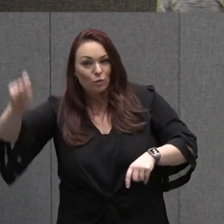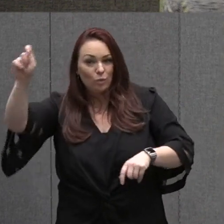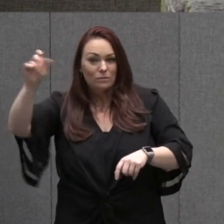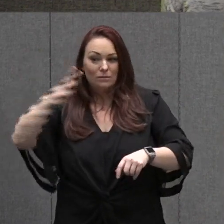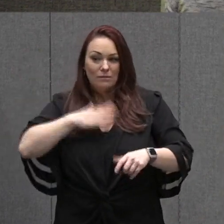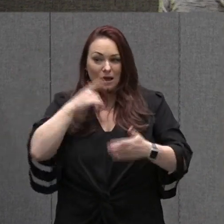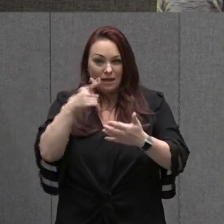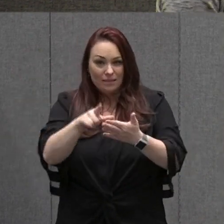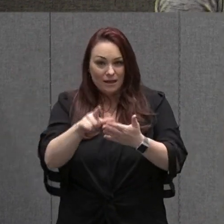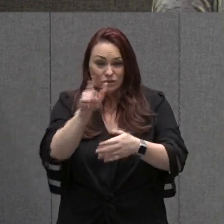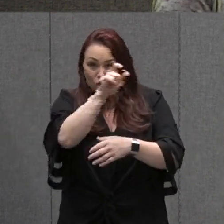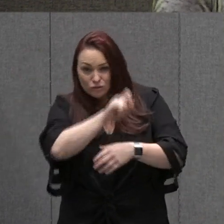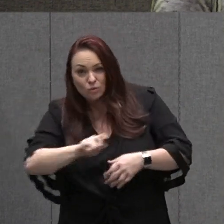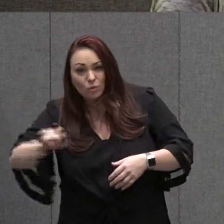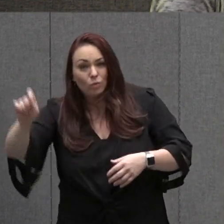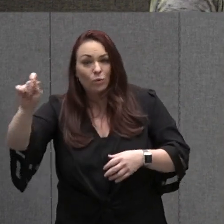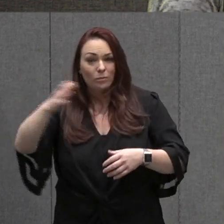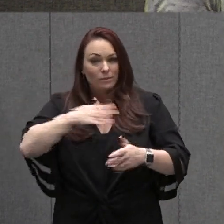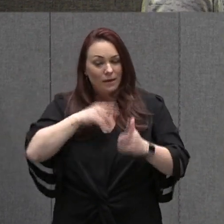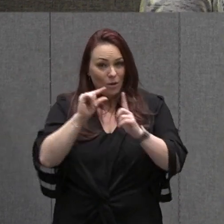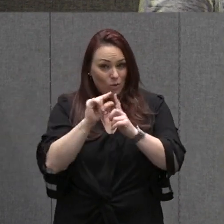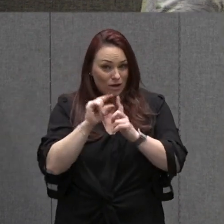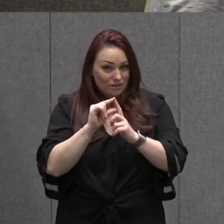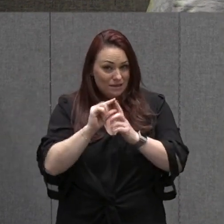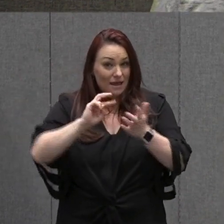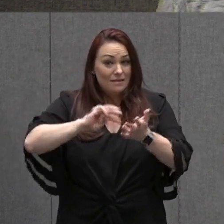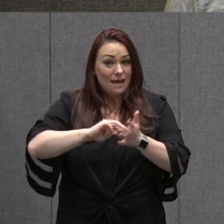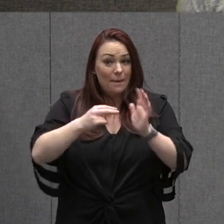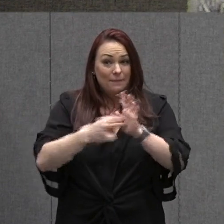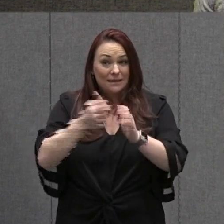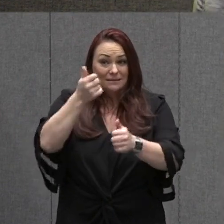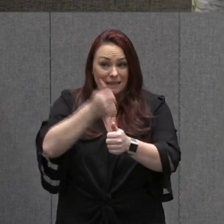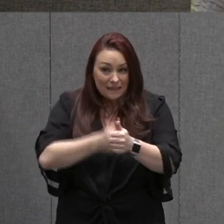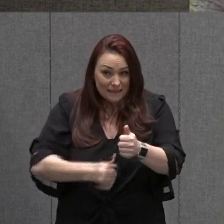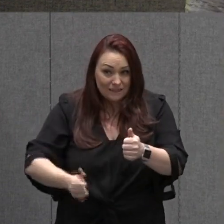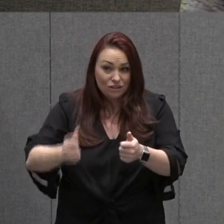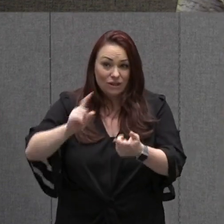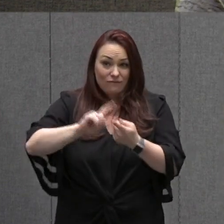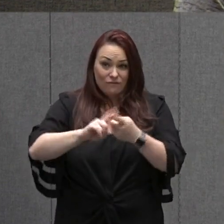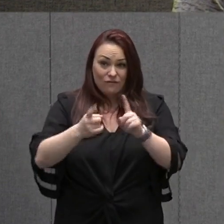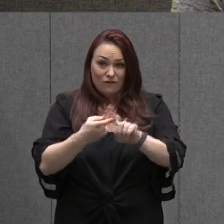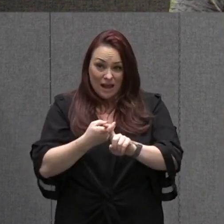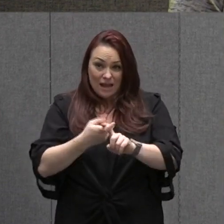words. That means each friend gets $5.